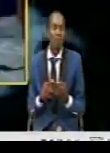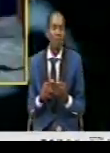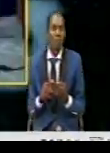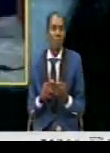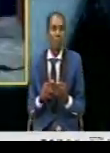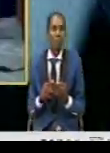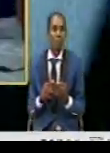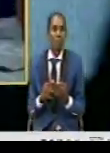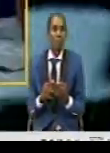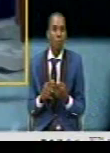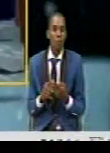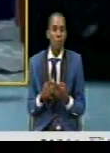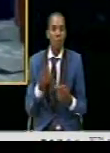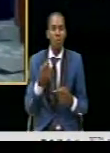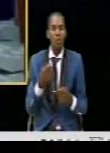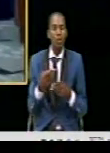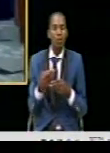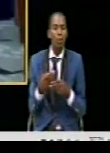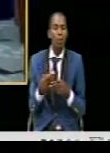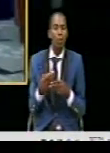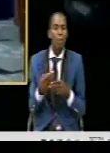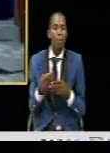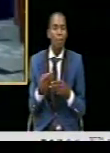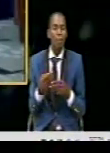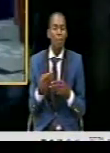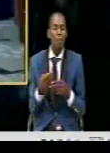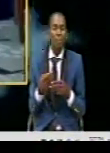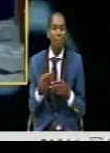the second one, when I find it difficult, when I want to,